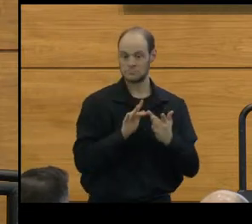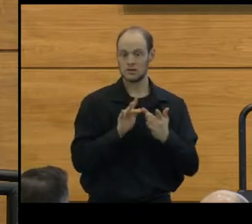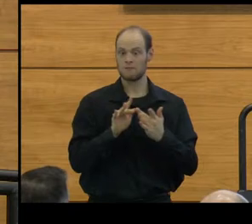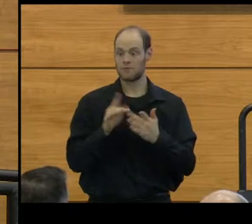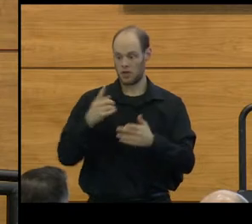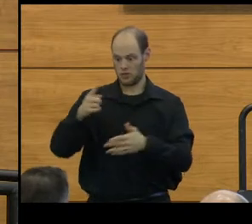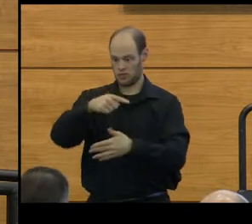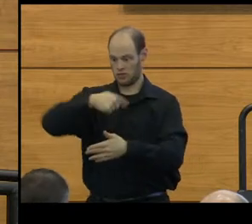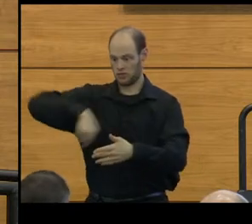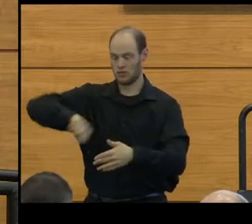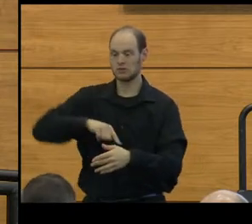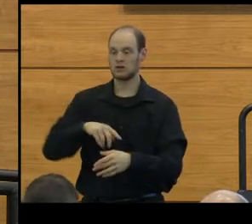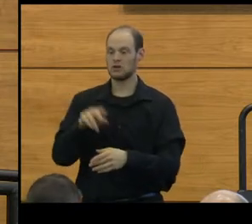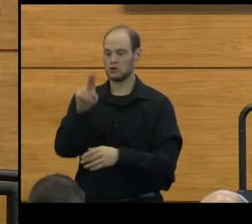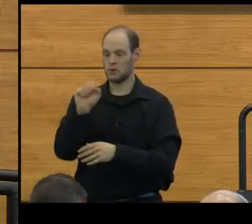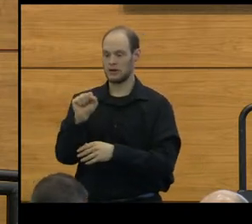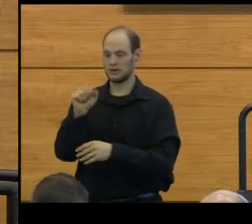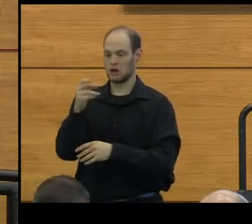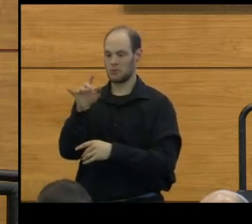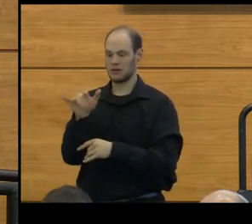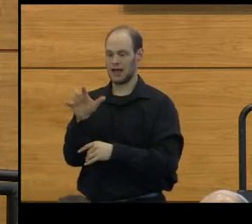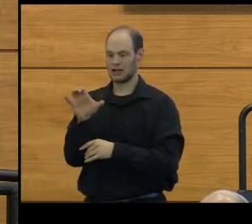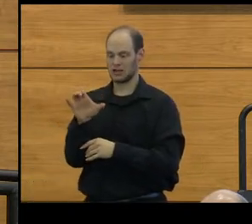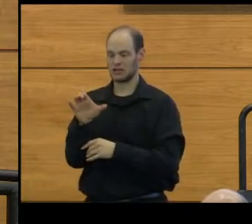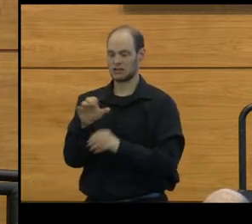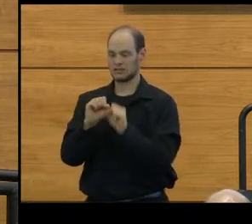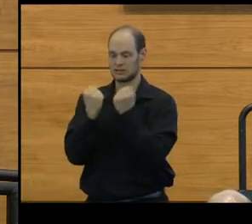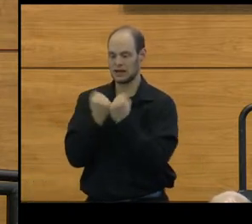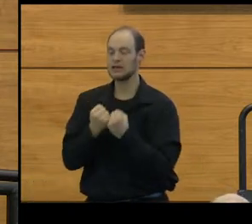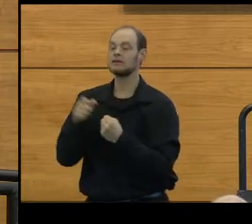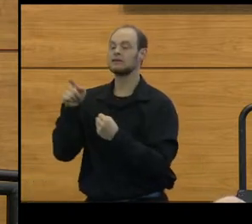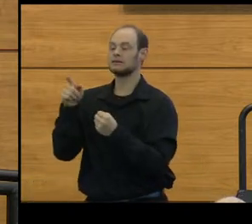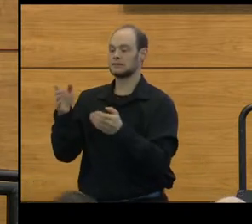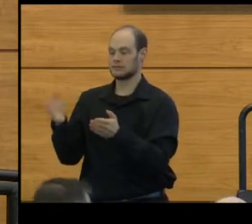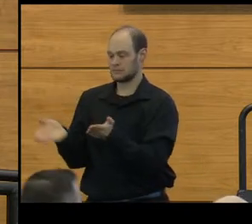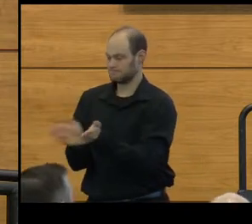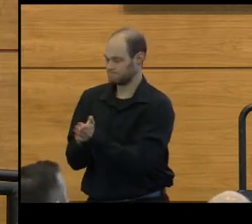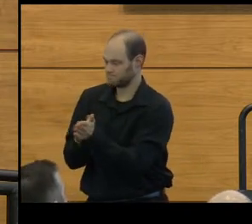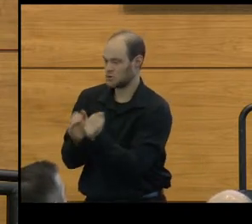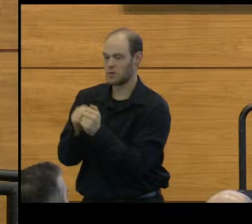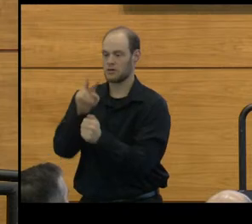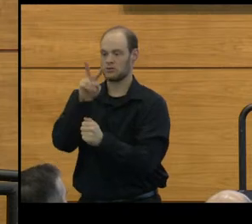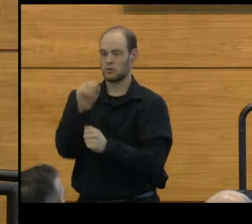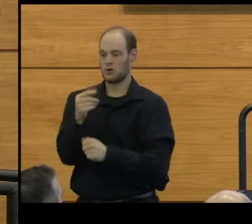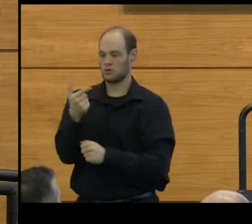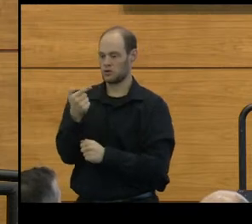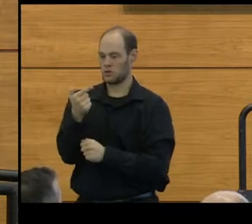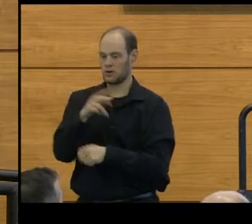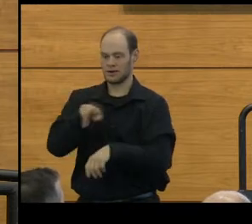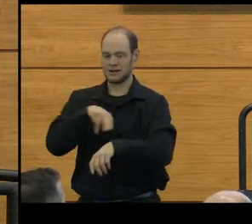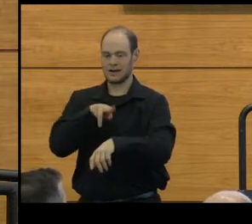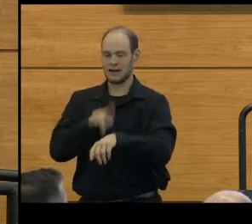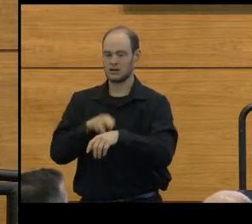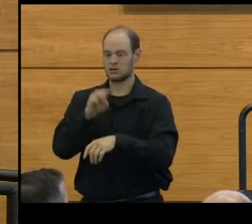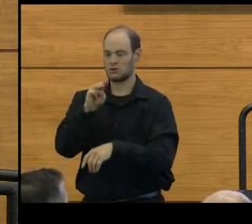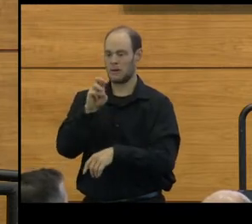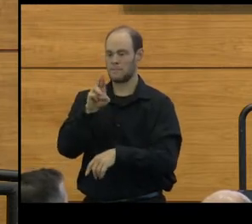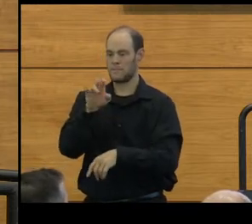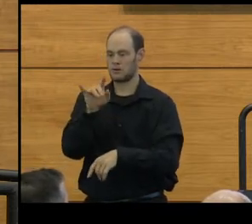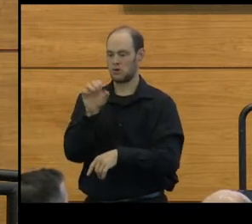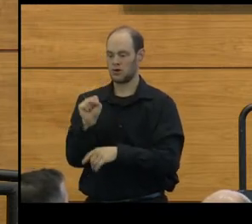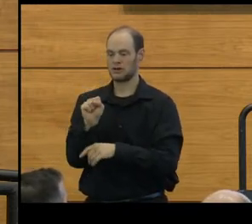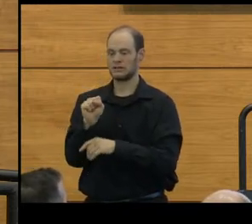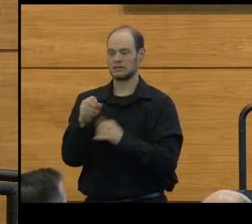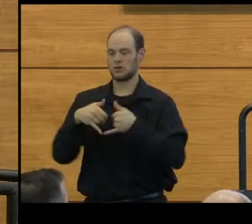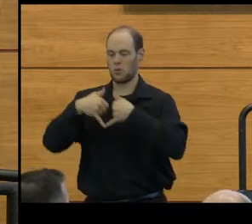these efforts, the U.S. Herpetologic Societies commended her with the 2021 National Meritorious